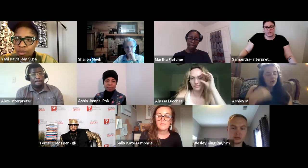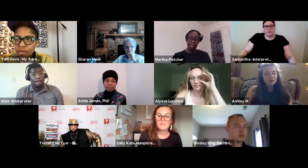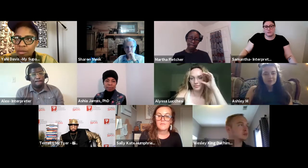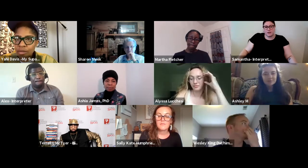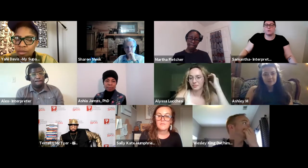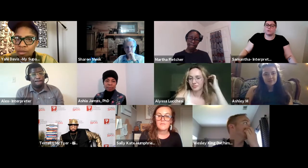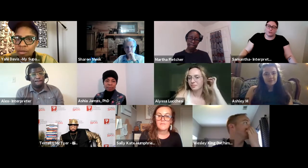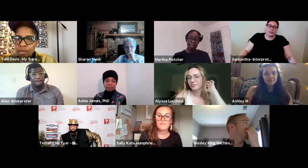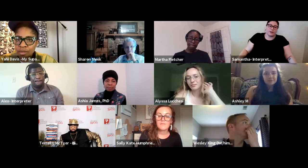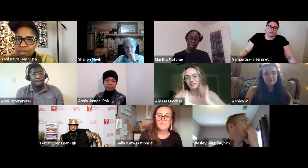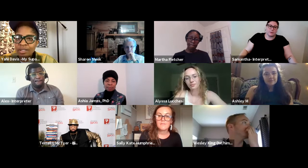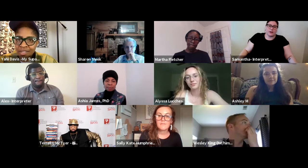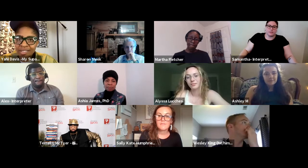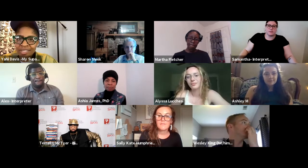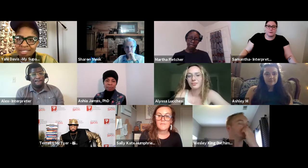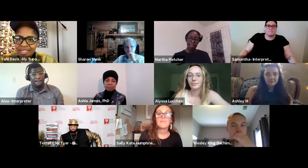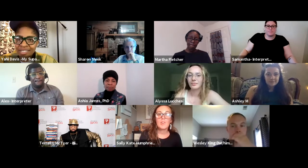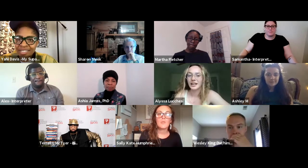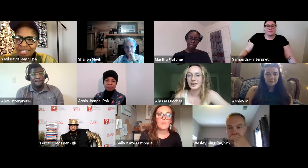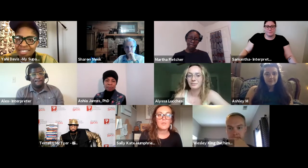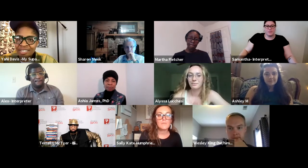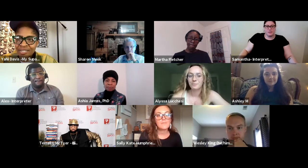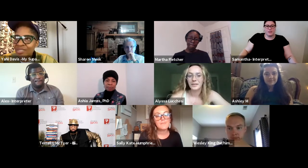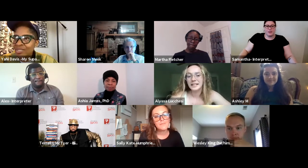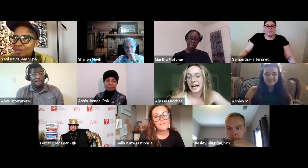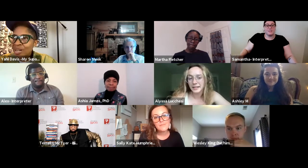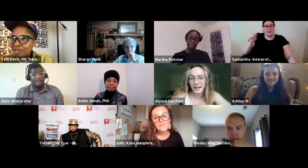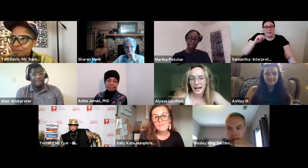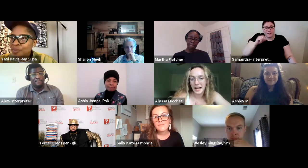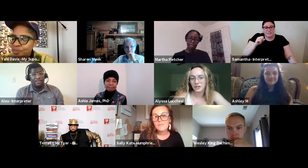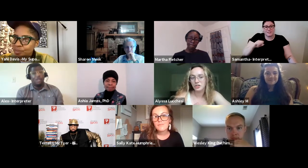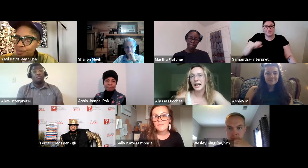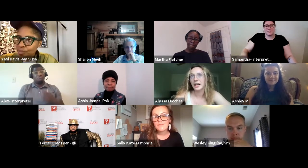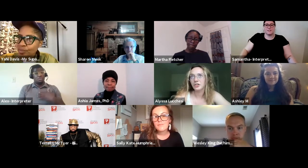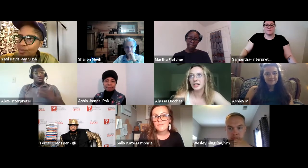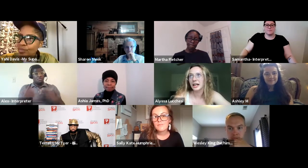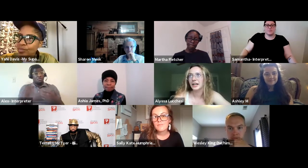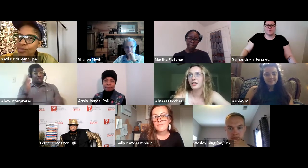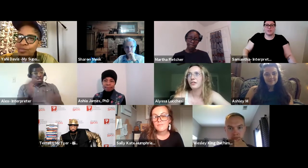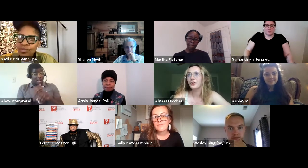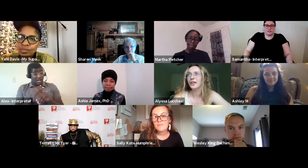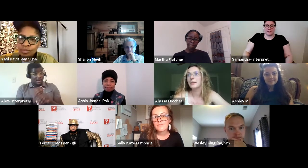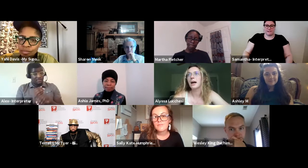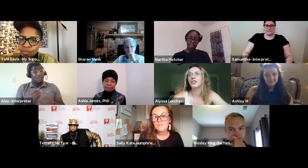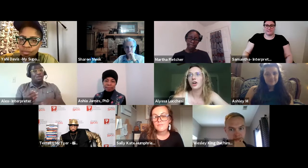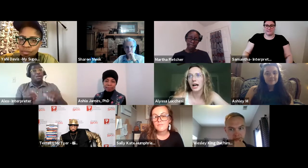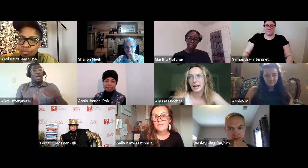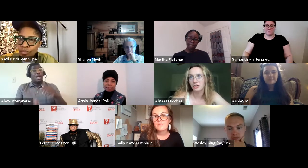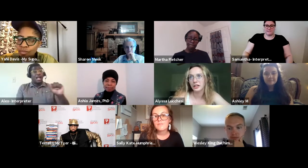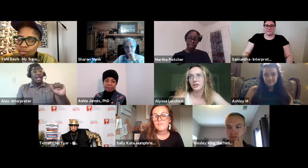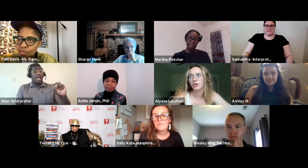learning or teaching themselves. So it was a really great experience. Yeah. And to add to that, actually, Ashley and I, the first time I